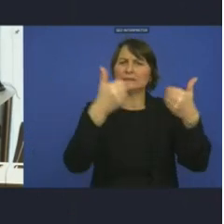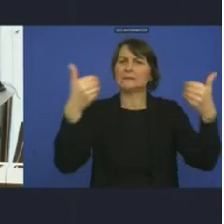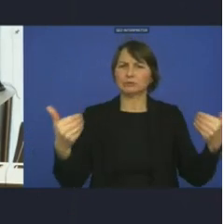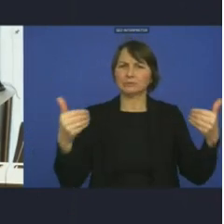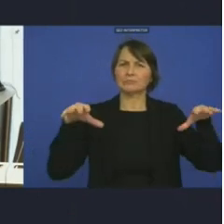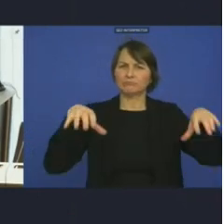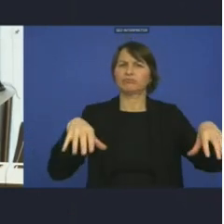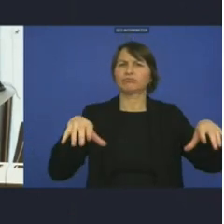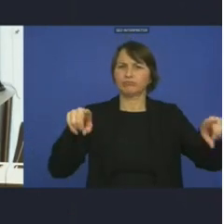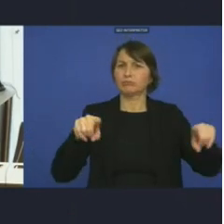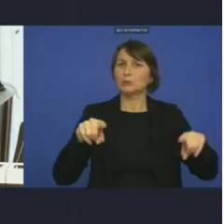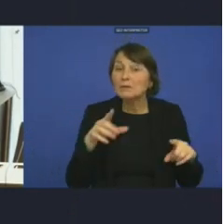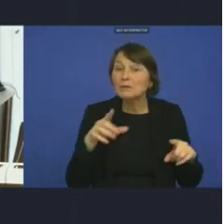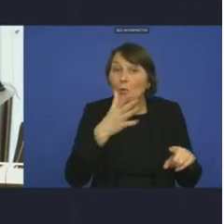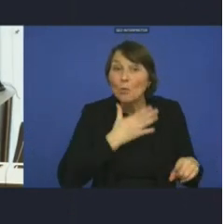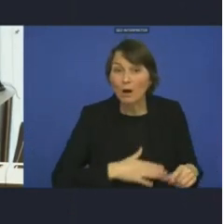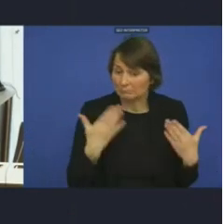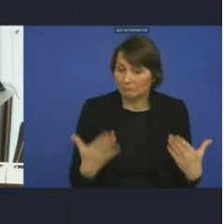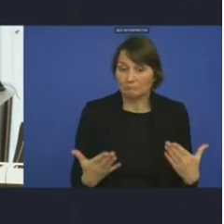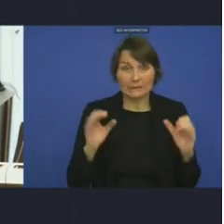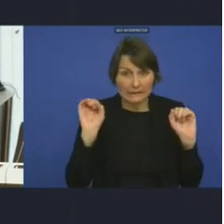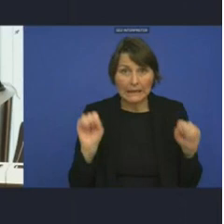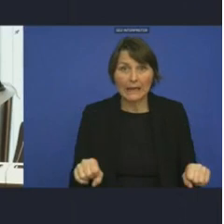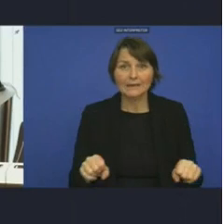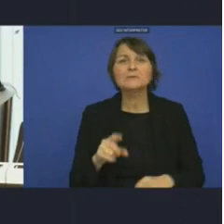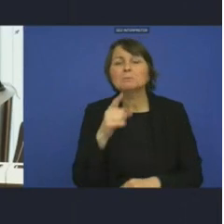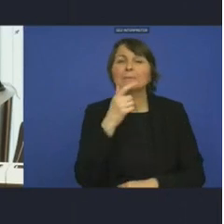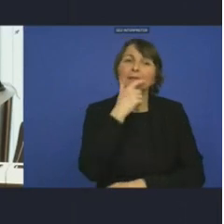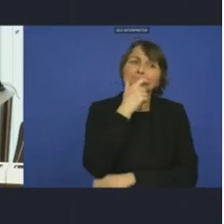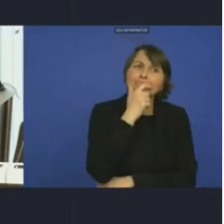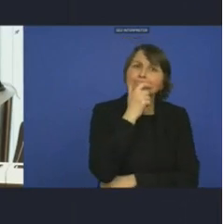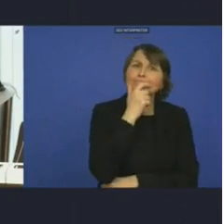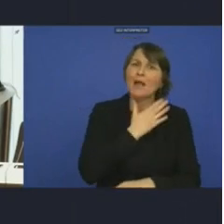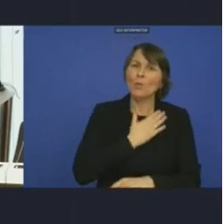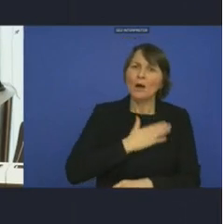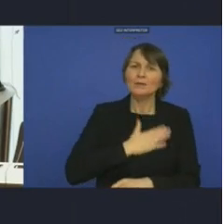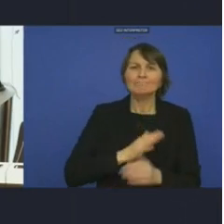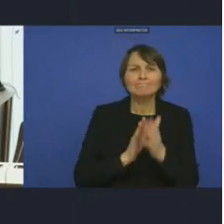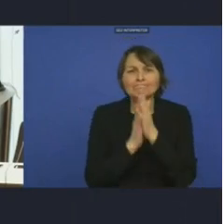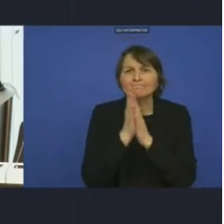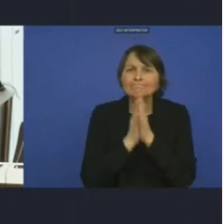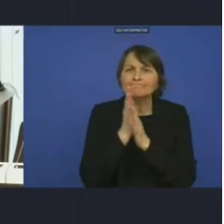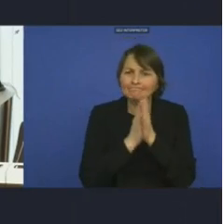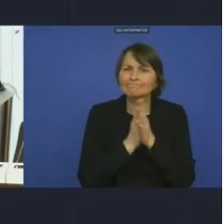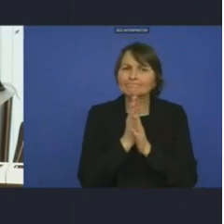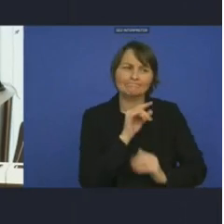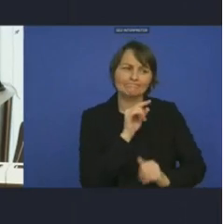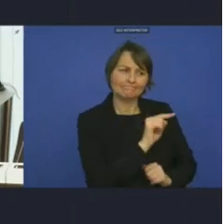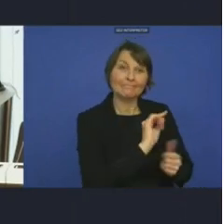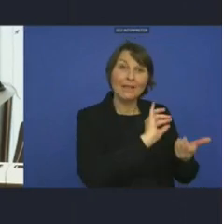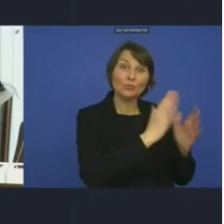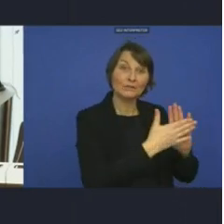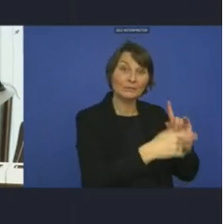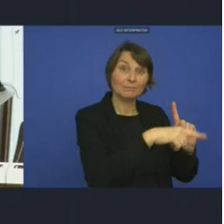If you are an applicant, an interested applicant to Erasmus Plus, you can send already a pledge,